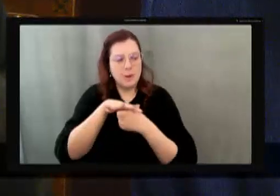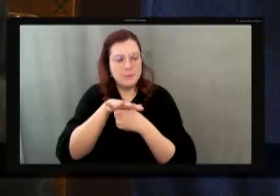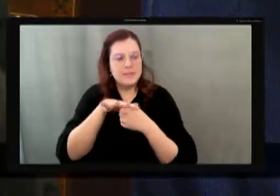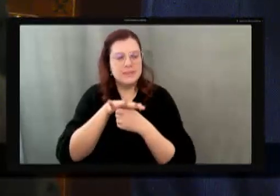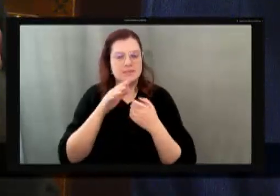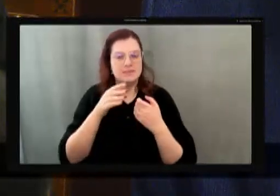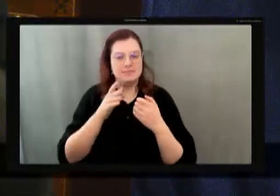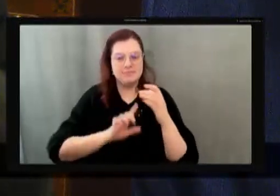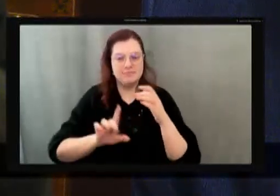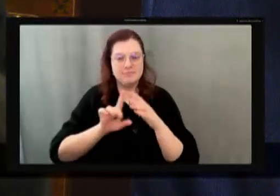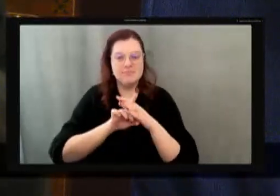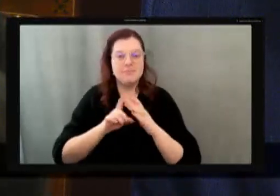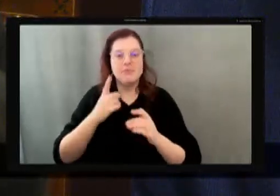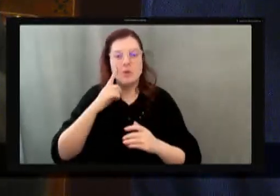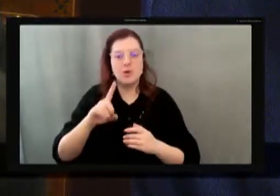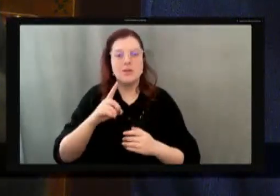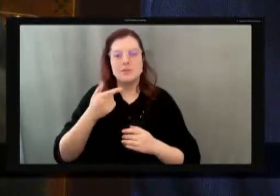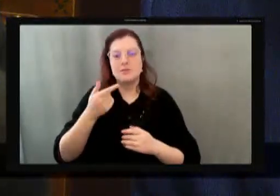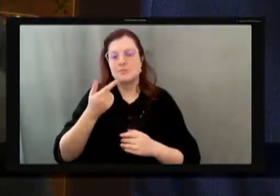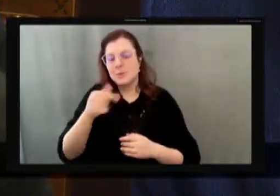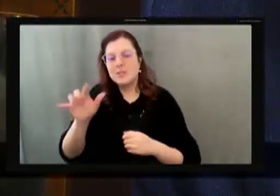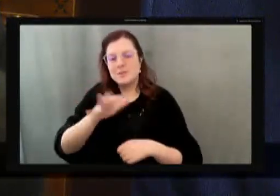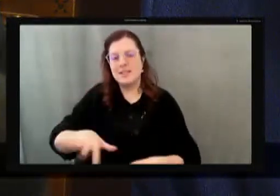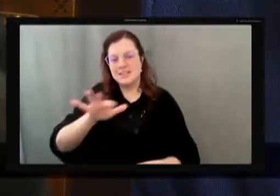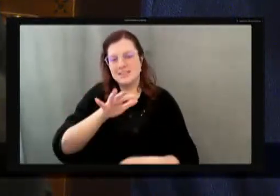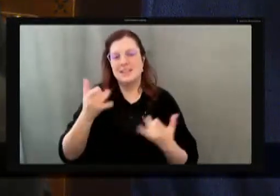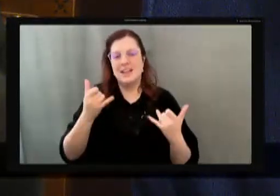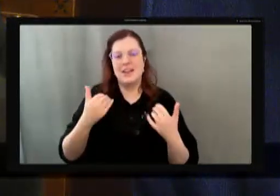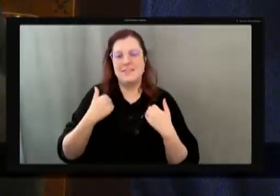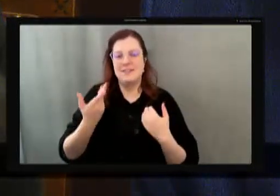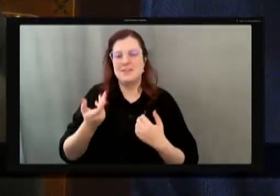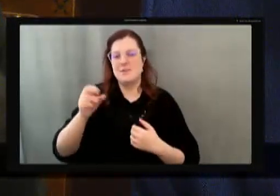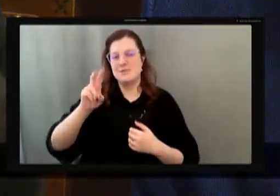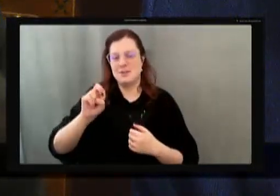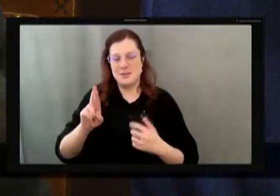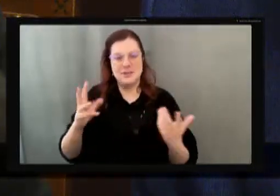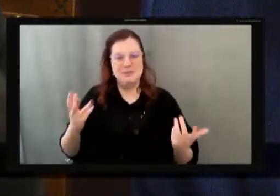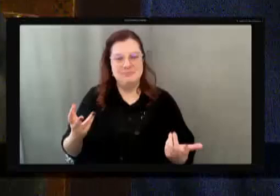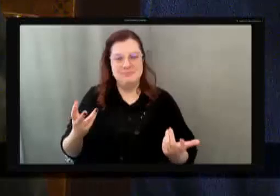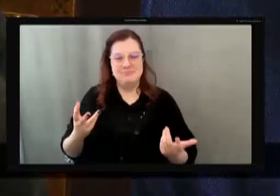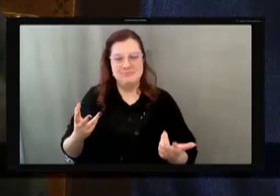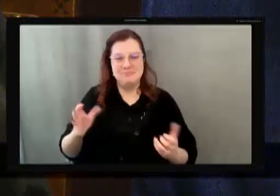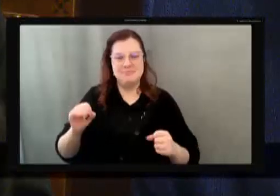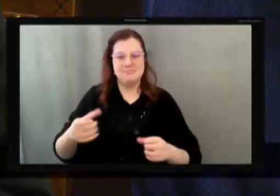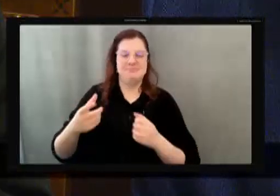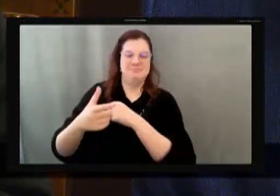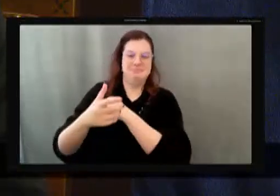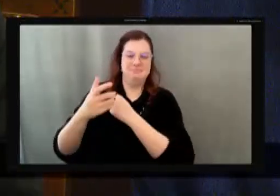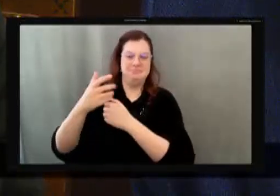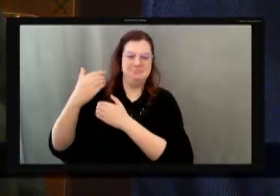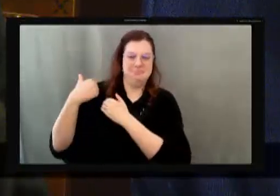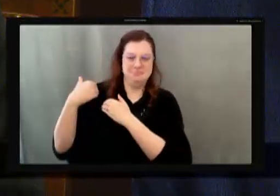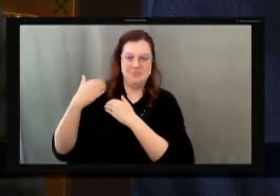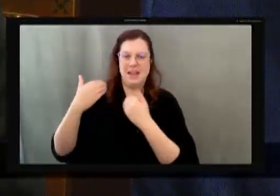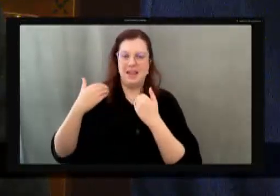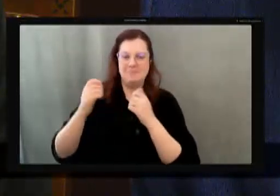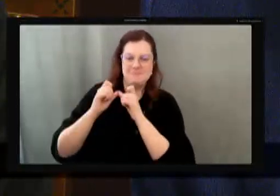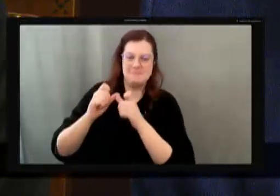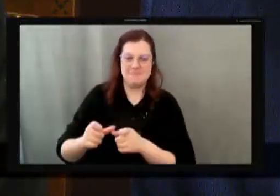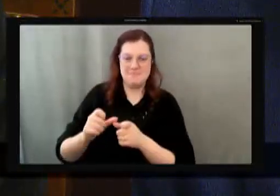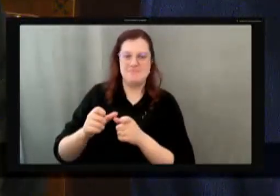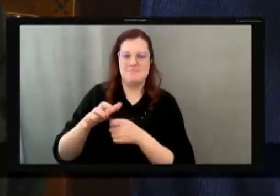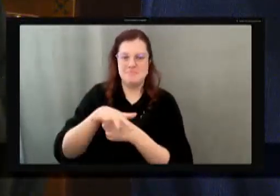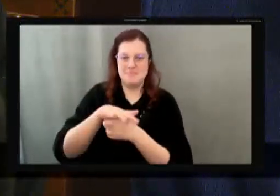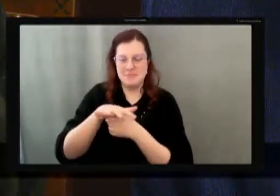green space. Now that we have an owner, that's someone that we can hold accountable to maintaining their property, and we don't have to spend city